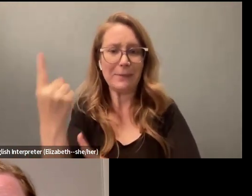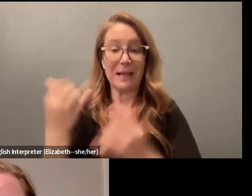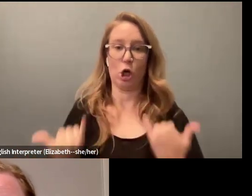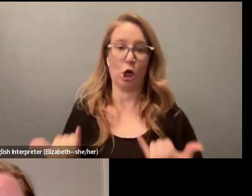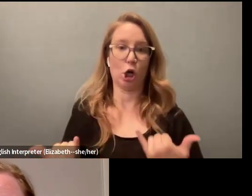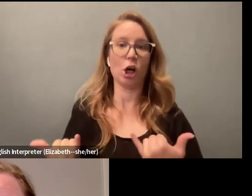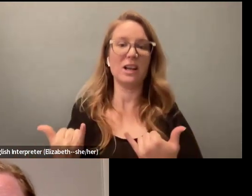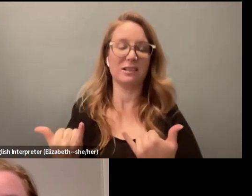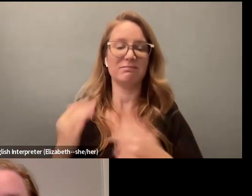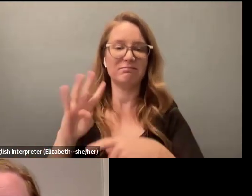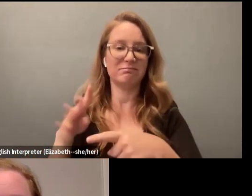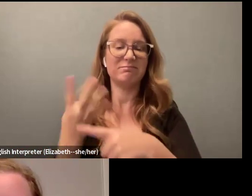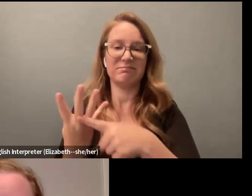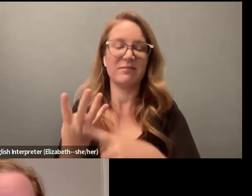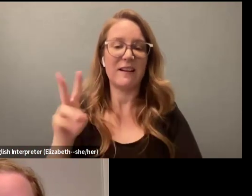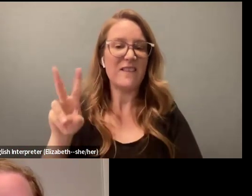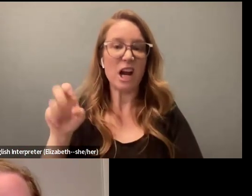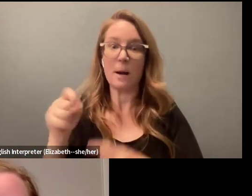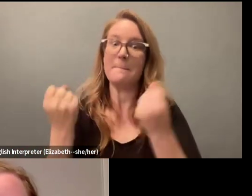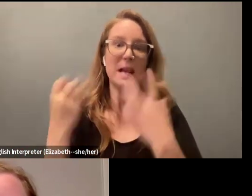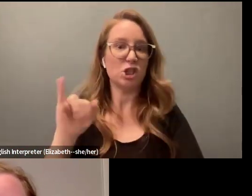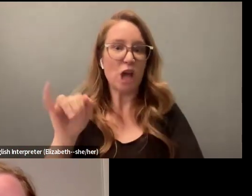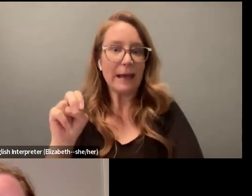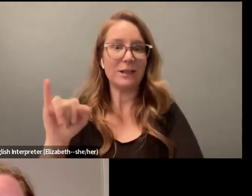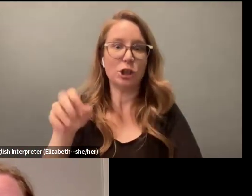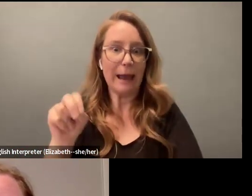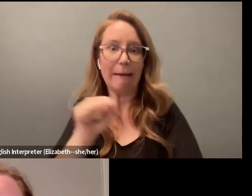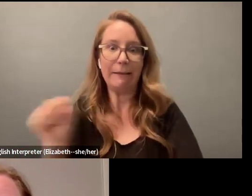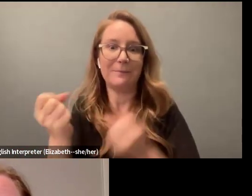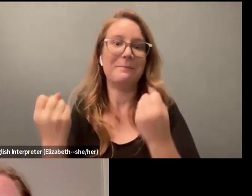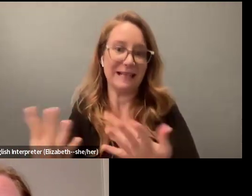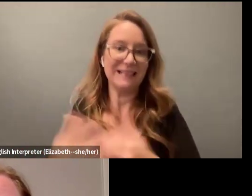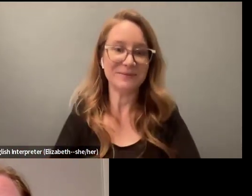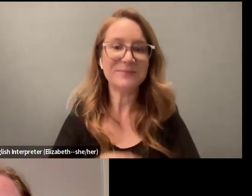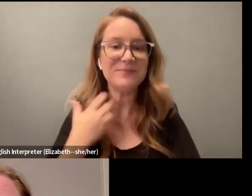current. There's a lot of JN around.